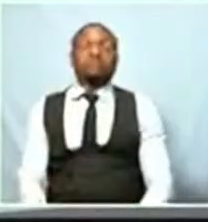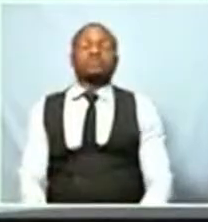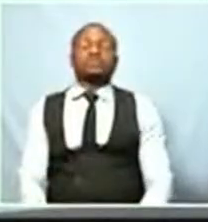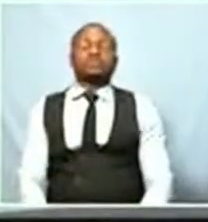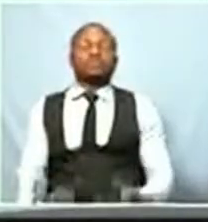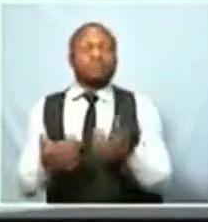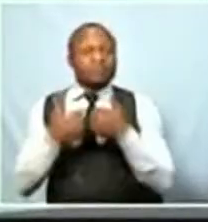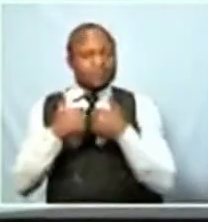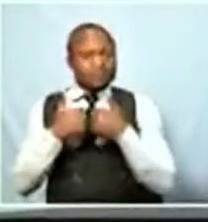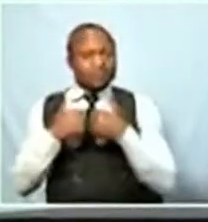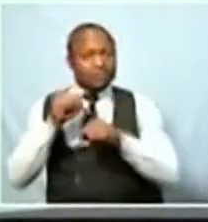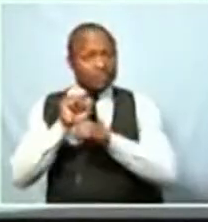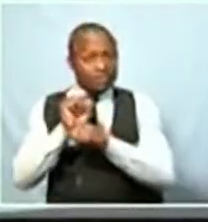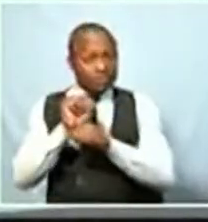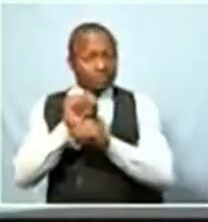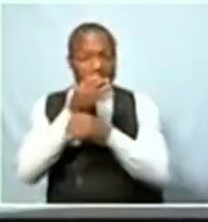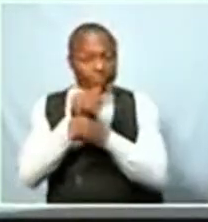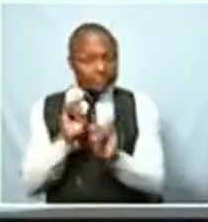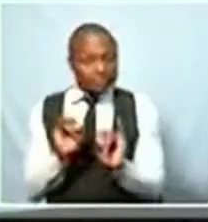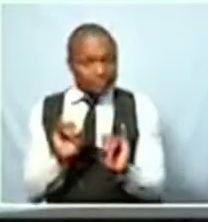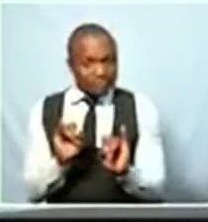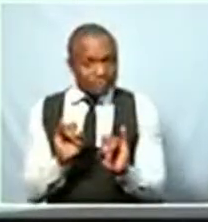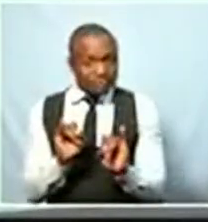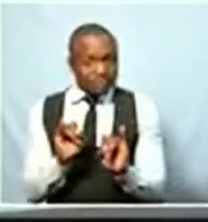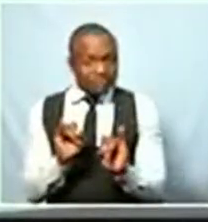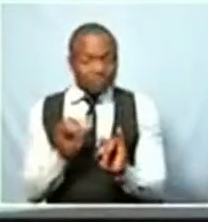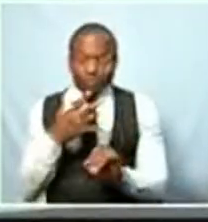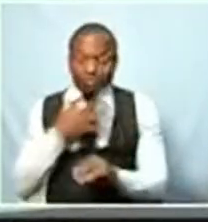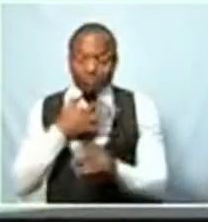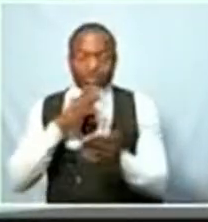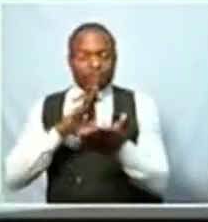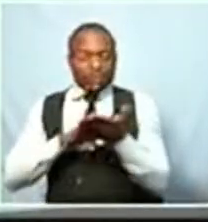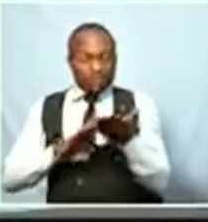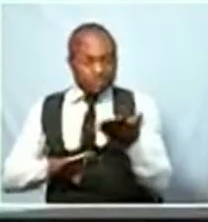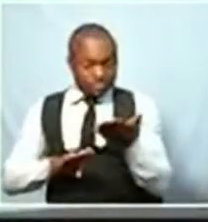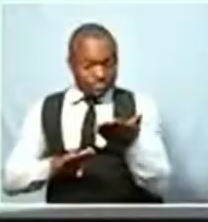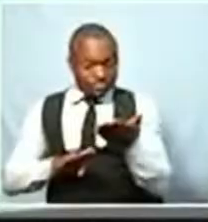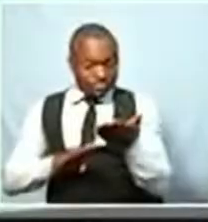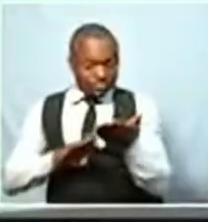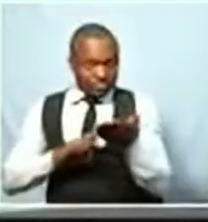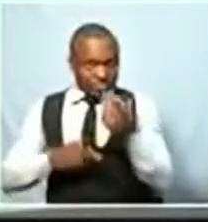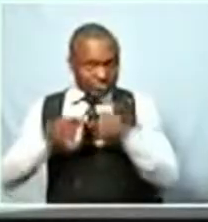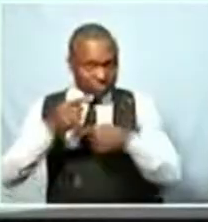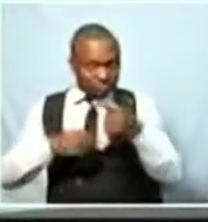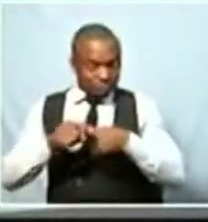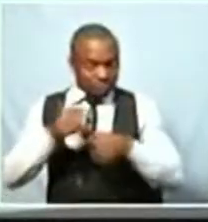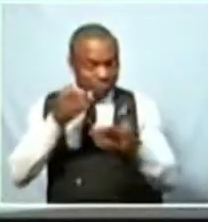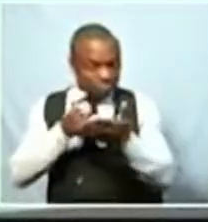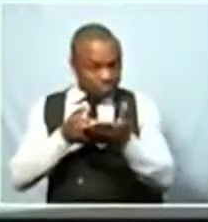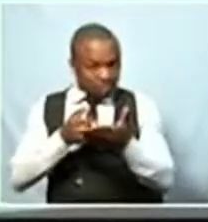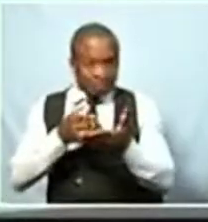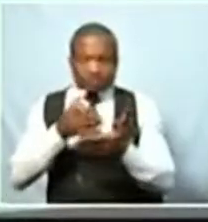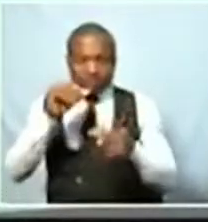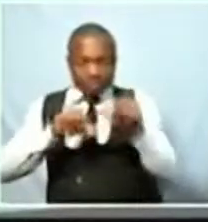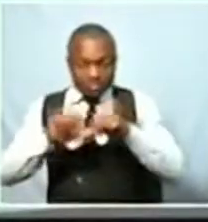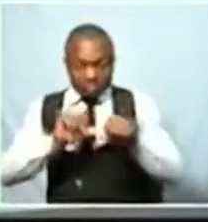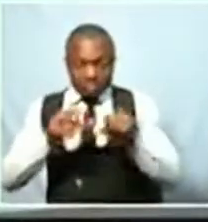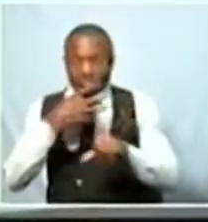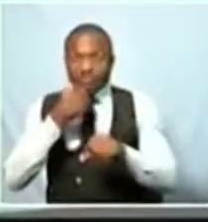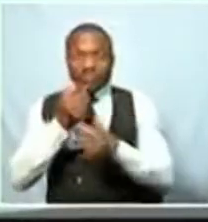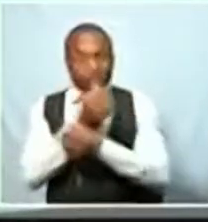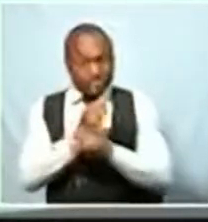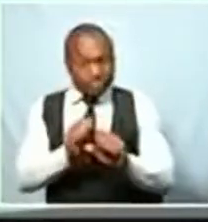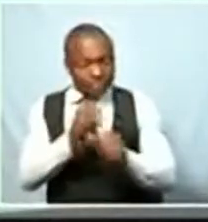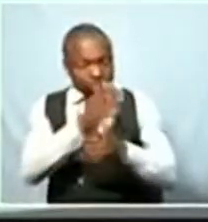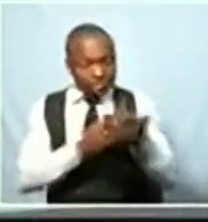Do we have operational independence? So my belief is that by the coming in of this State Audit Commission is going to cure some of